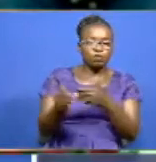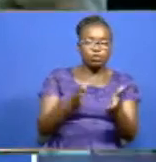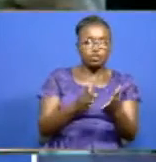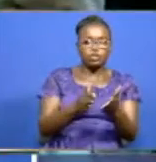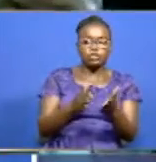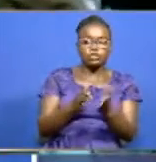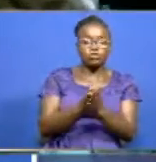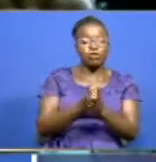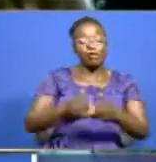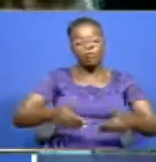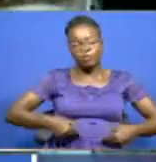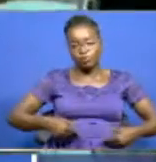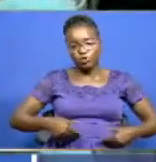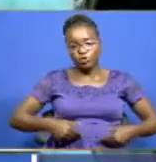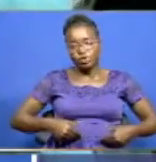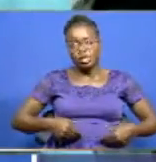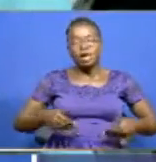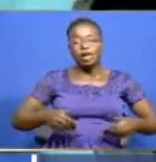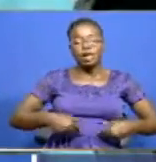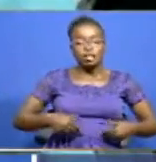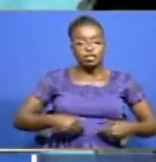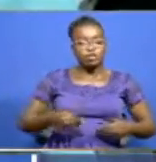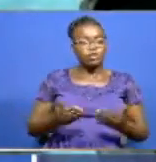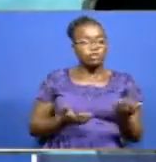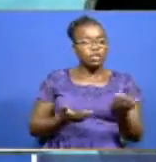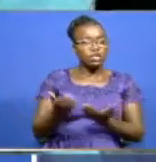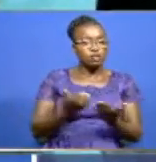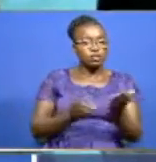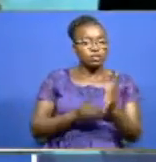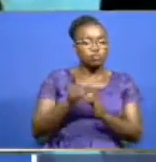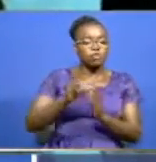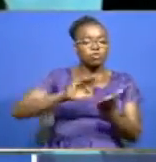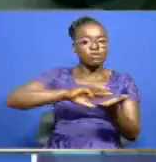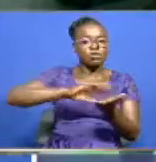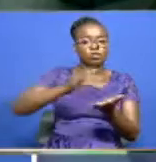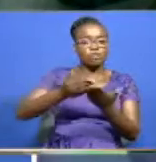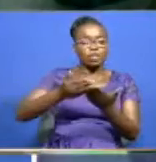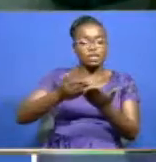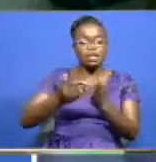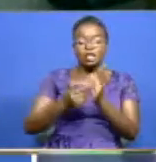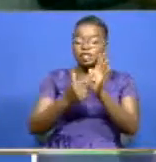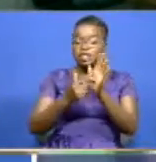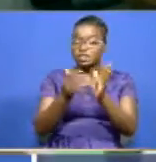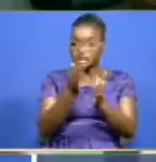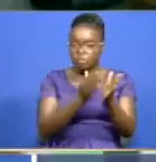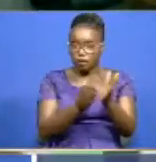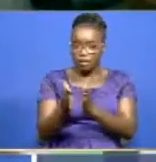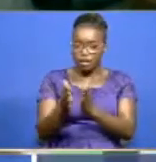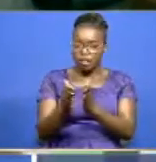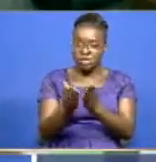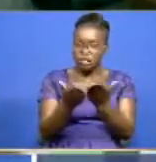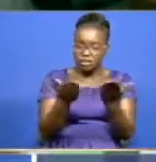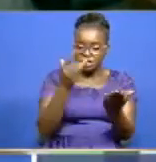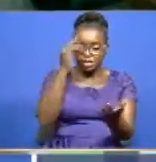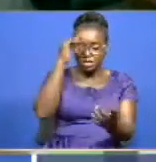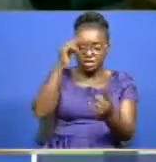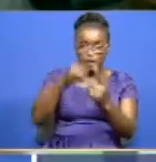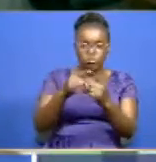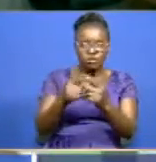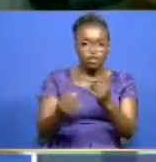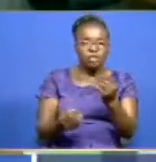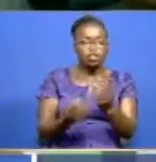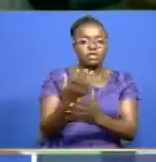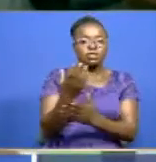targeted youth. On the Youth Enterprise Development Fund, the head of state revealed the strategic plan is geared towards raising